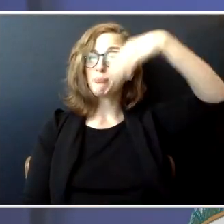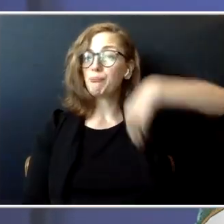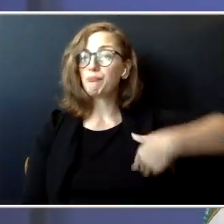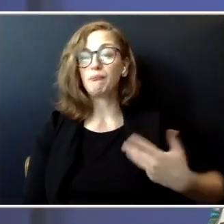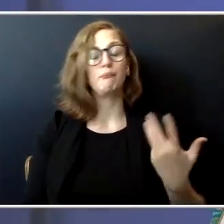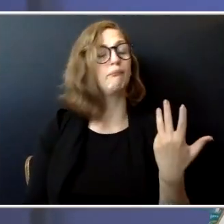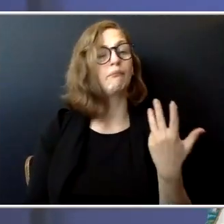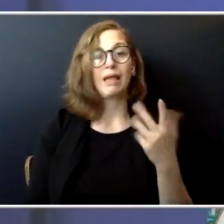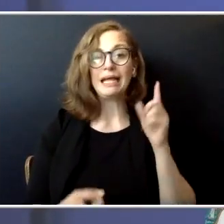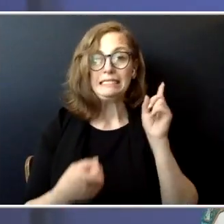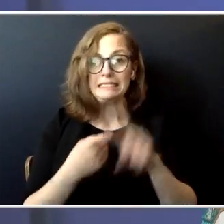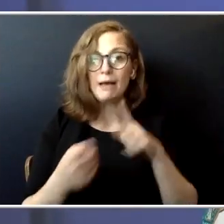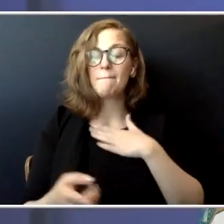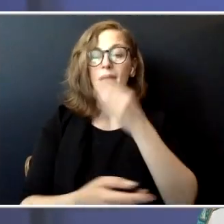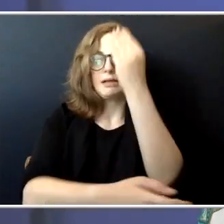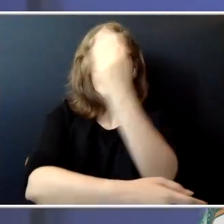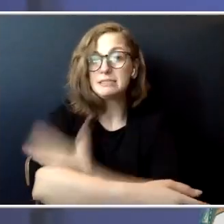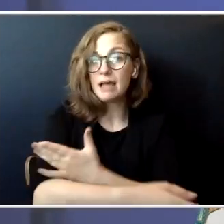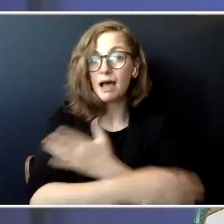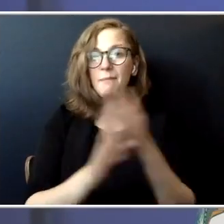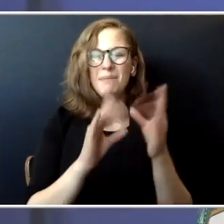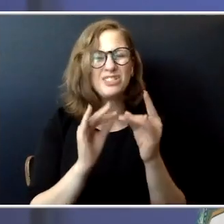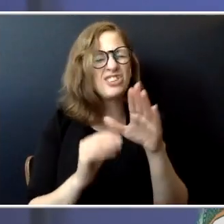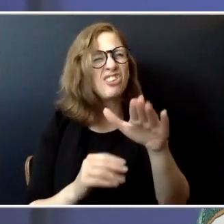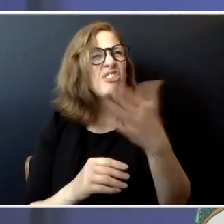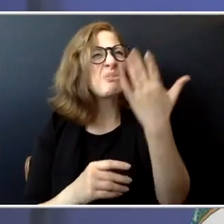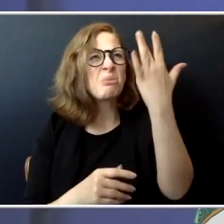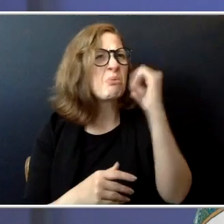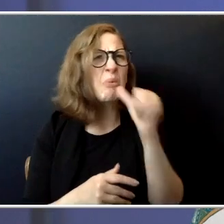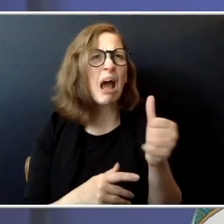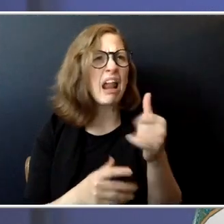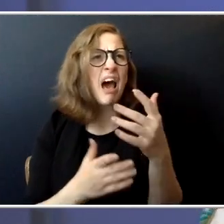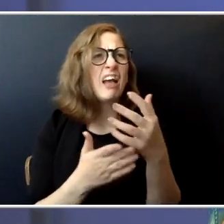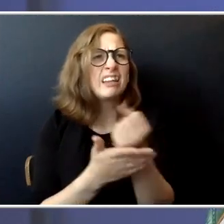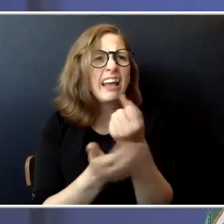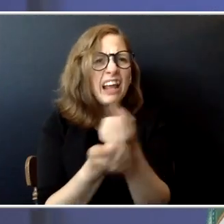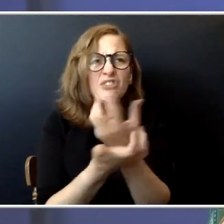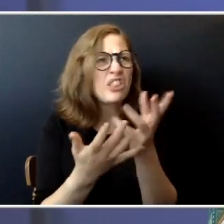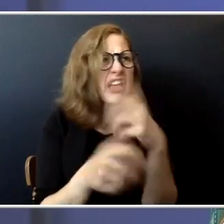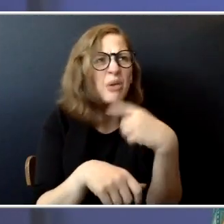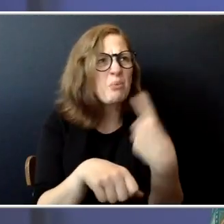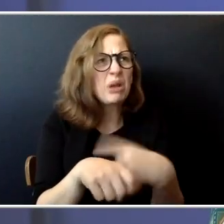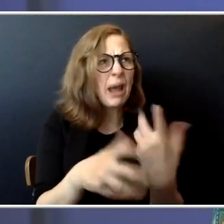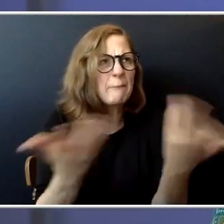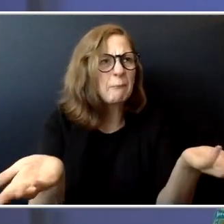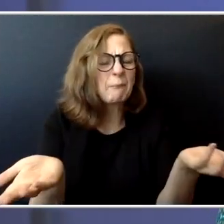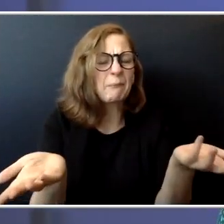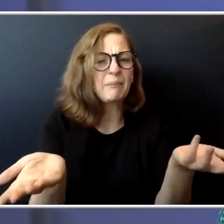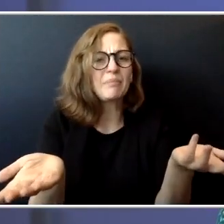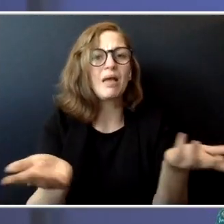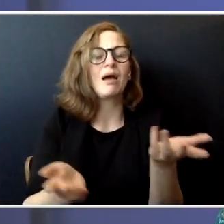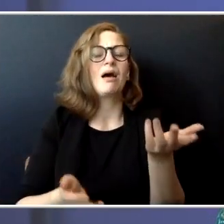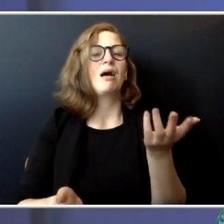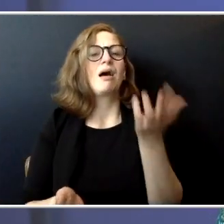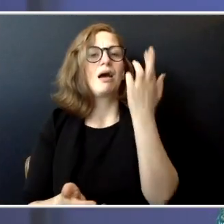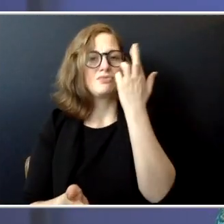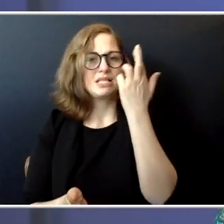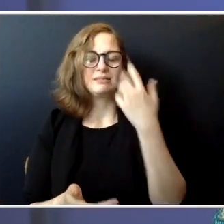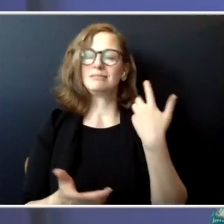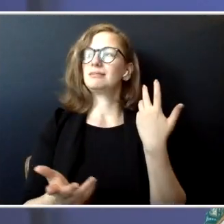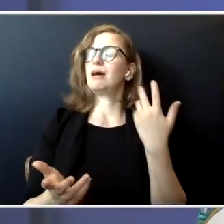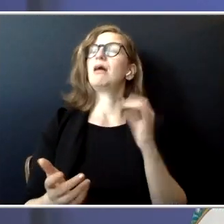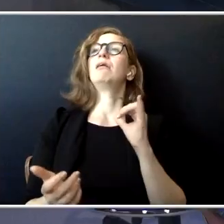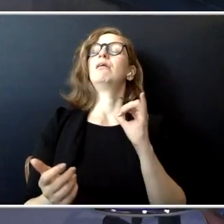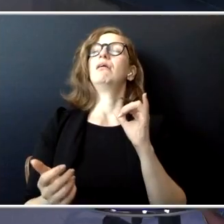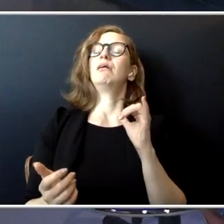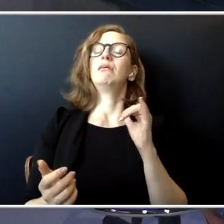at once?" I didn't realize that I wasn't even thinking things through. Or I would start a sentence and then say, okay, wait a minute, I lost my train of thought.